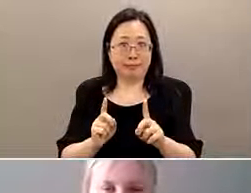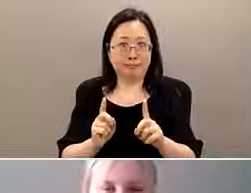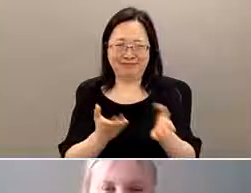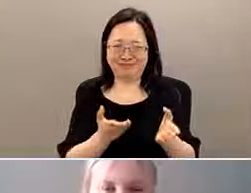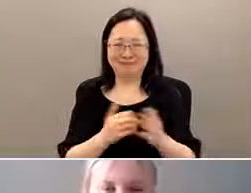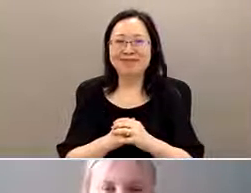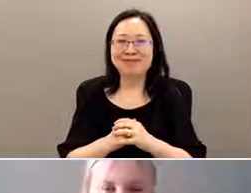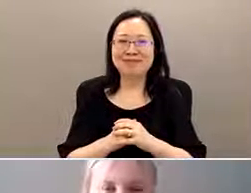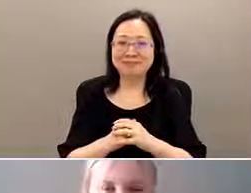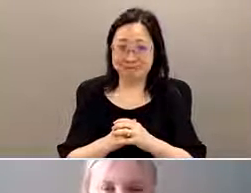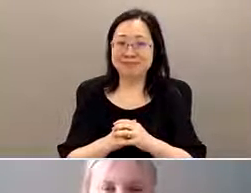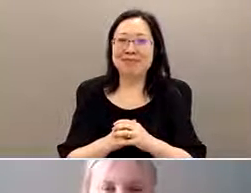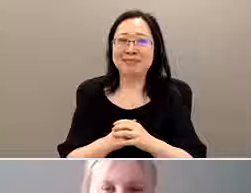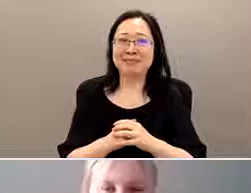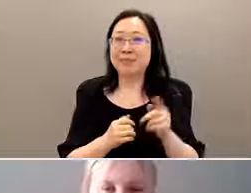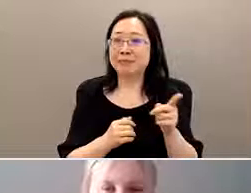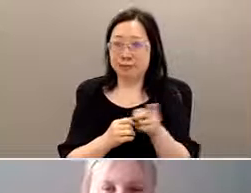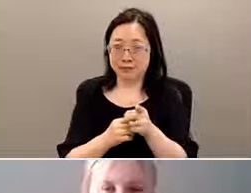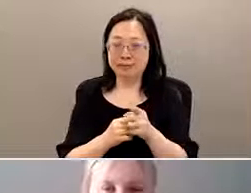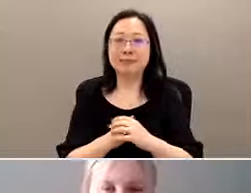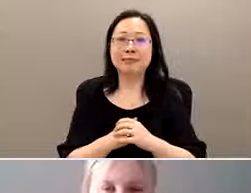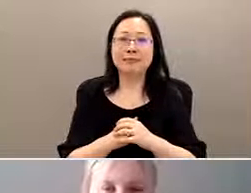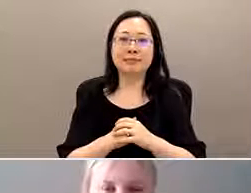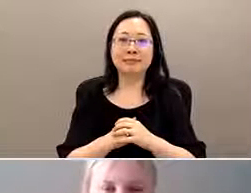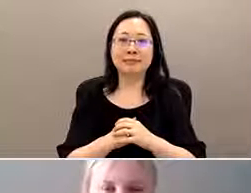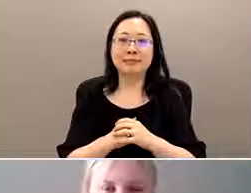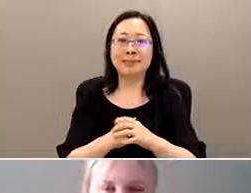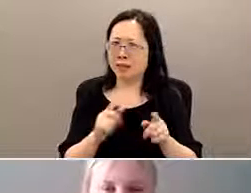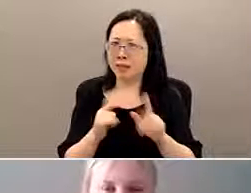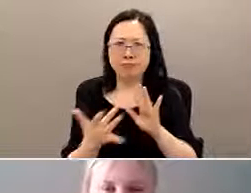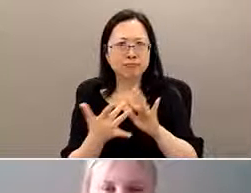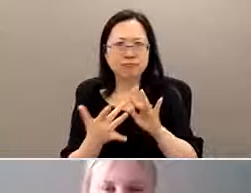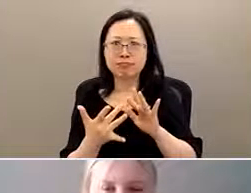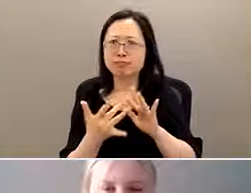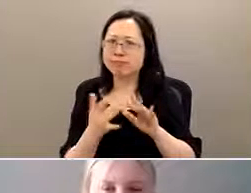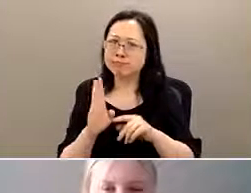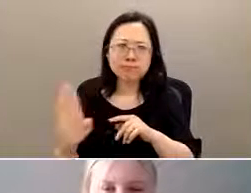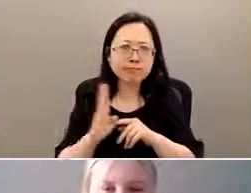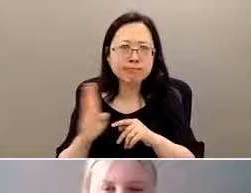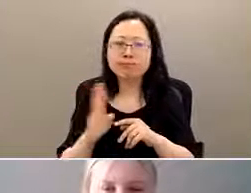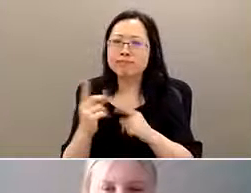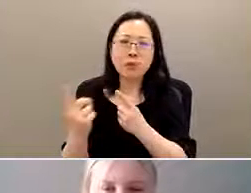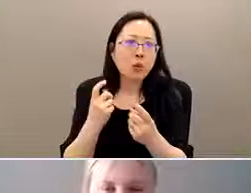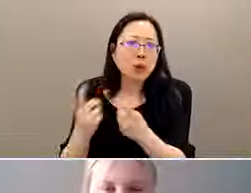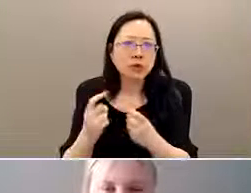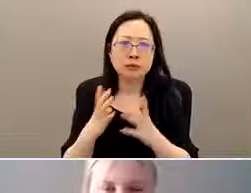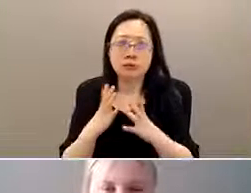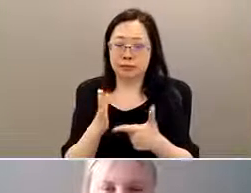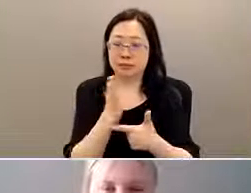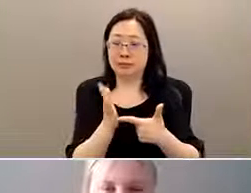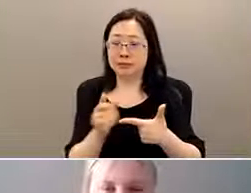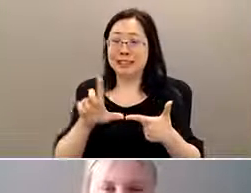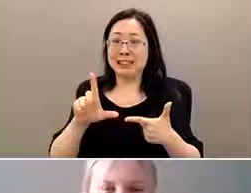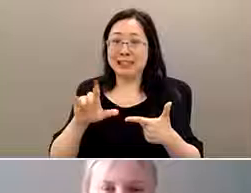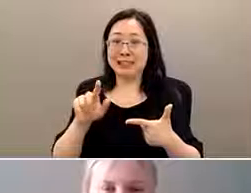up in the next slide. There it is. So there's my email address that you can email me directly. Also, Lisa Francis,